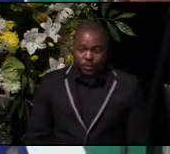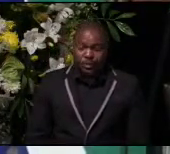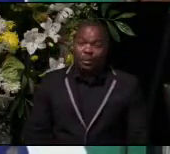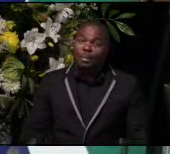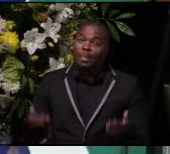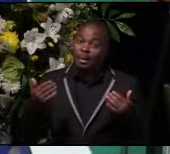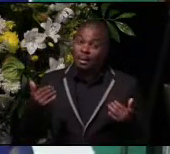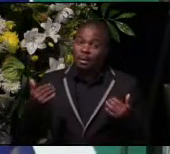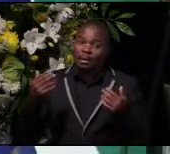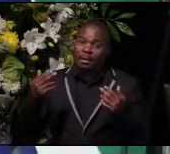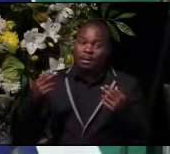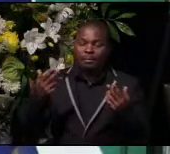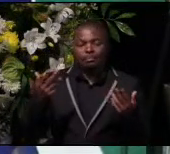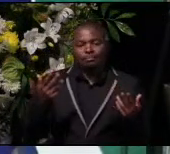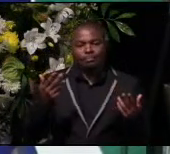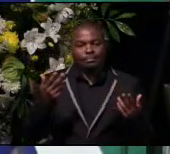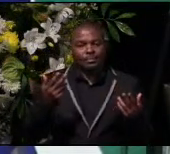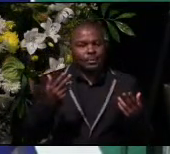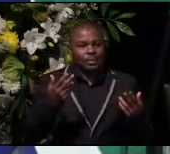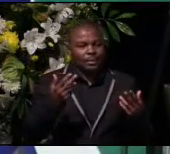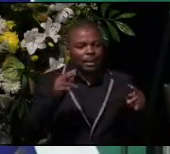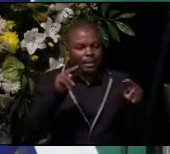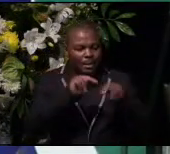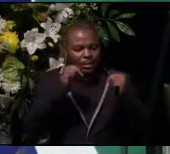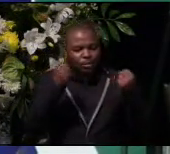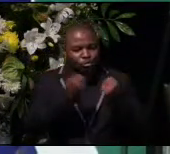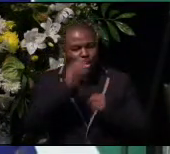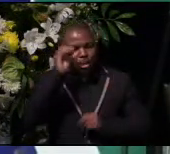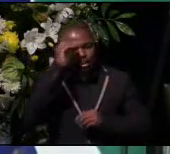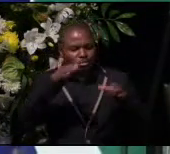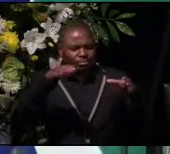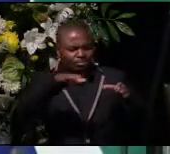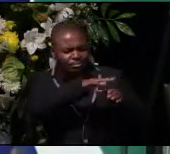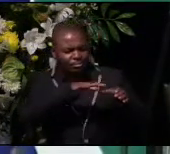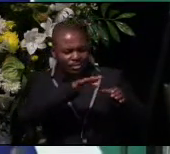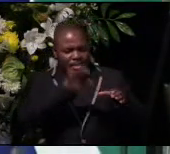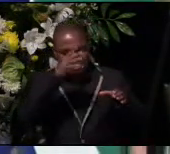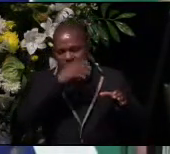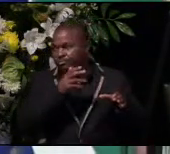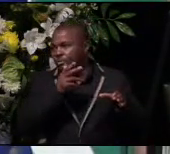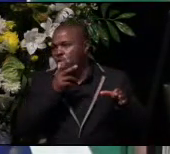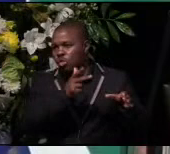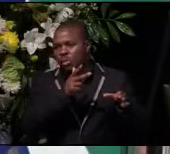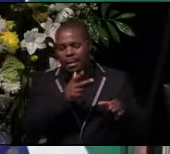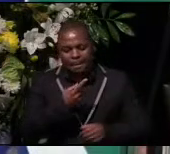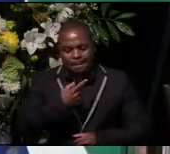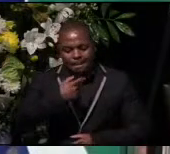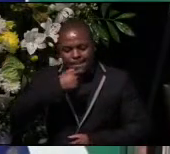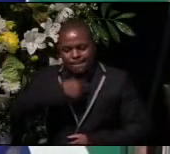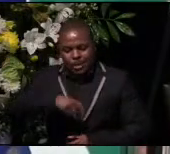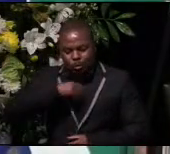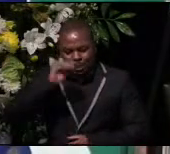when National interest is subsumed as part of personal interest